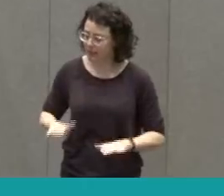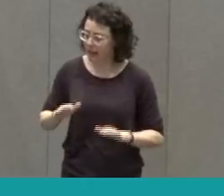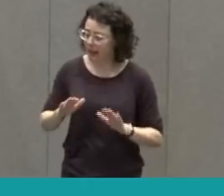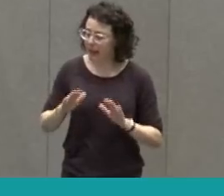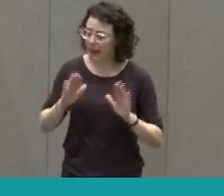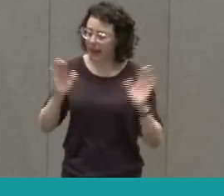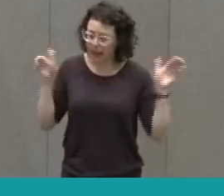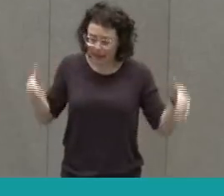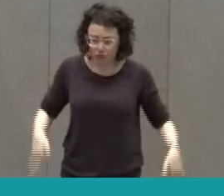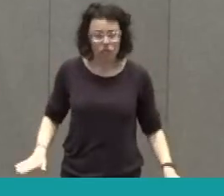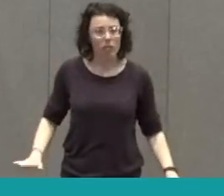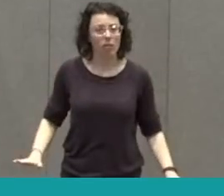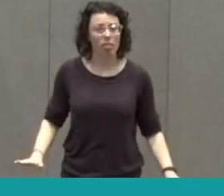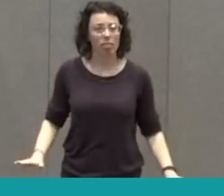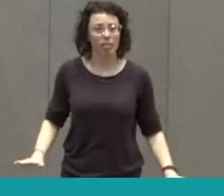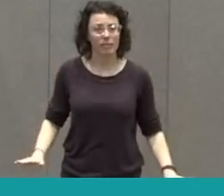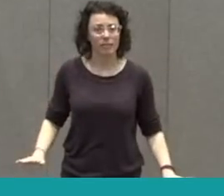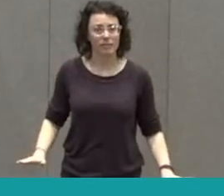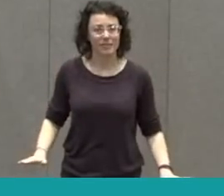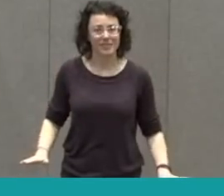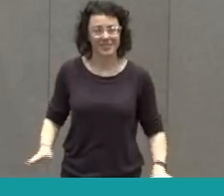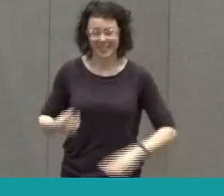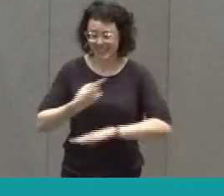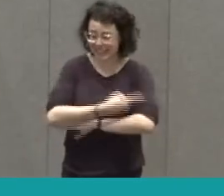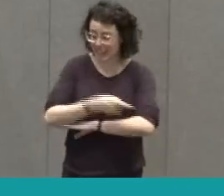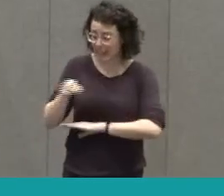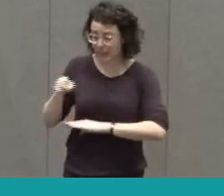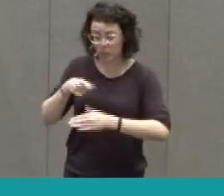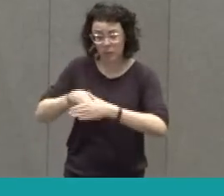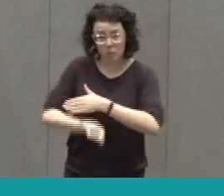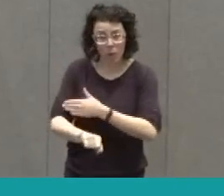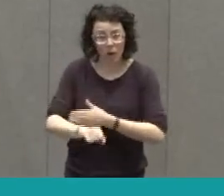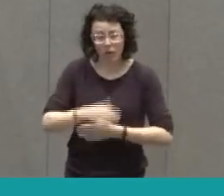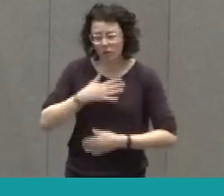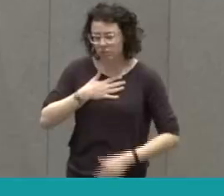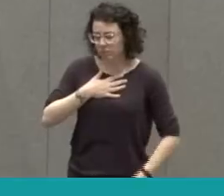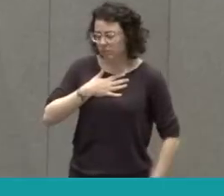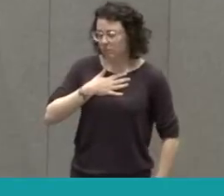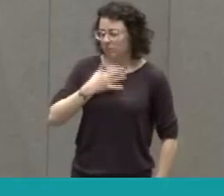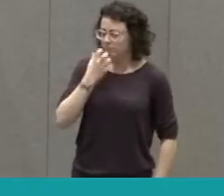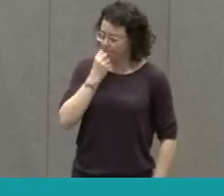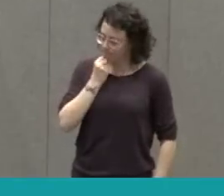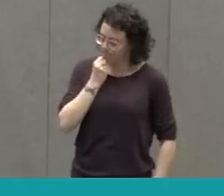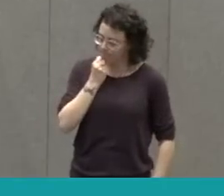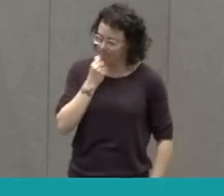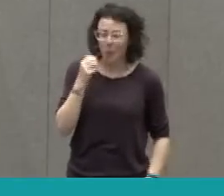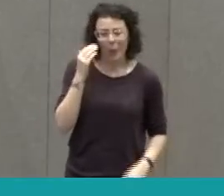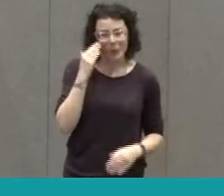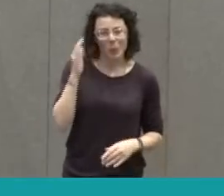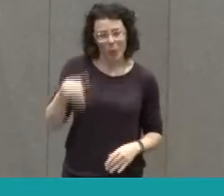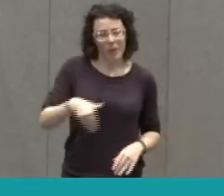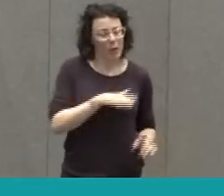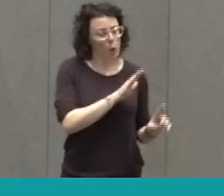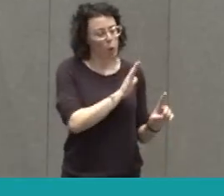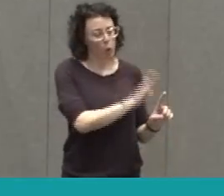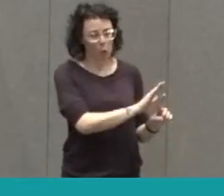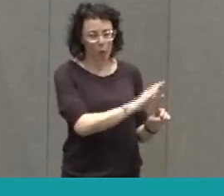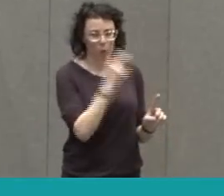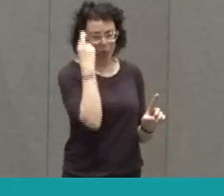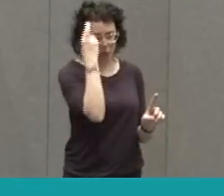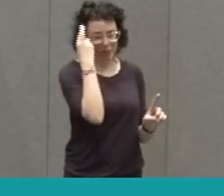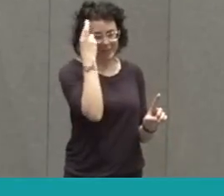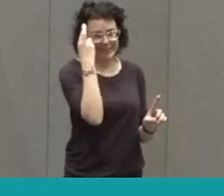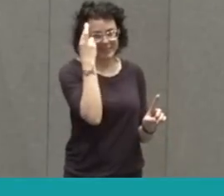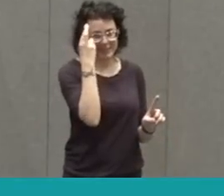born. So I know that's one reason that she wrote this. The other, I had asked for what was the math behind this.